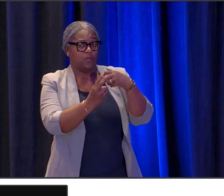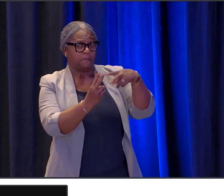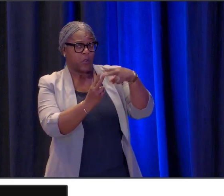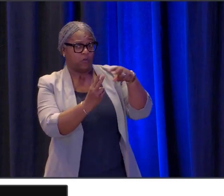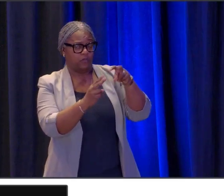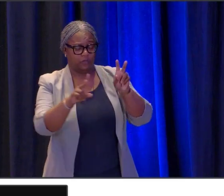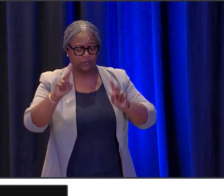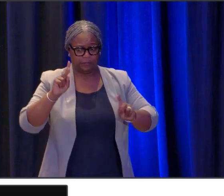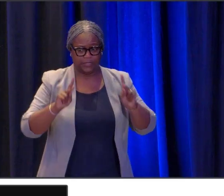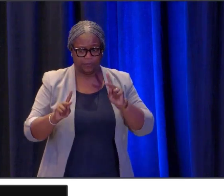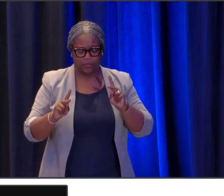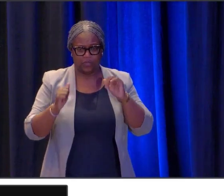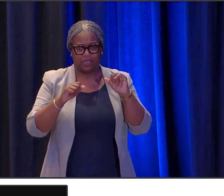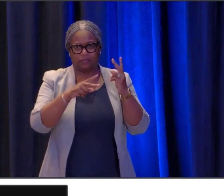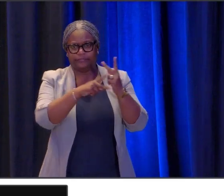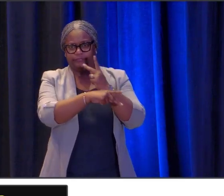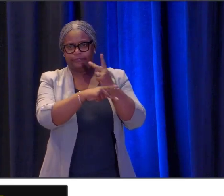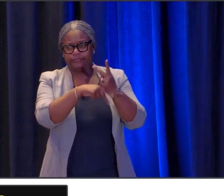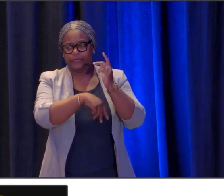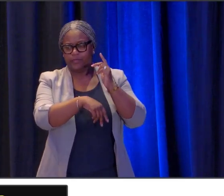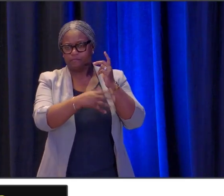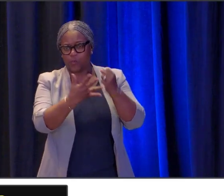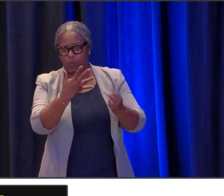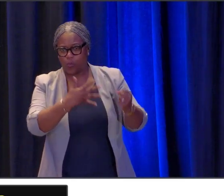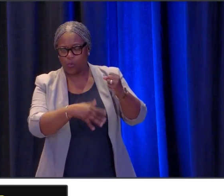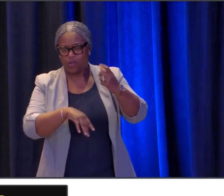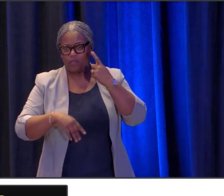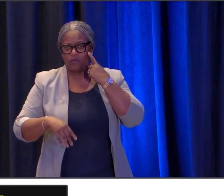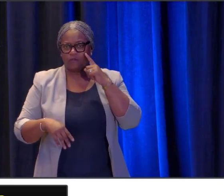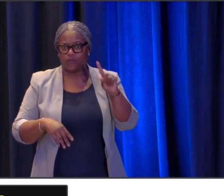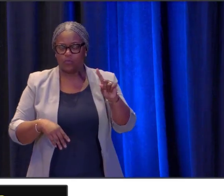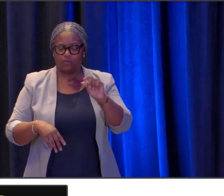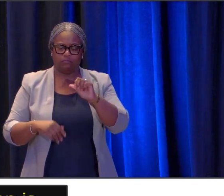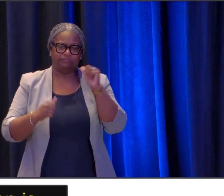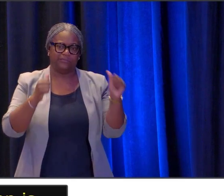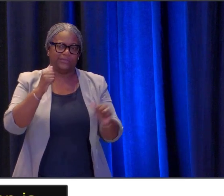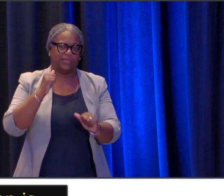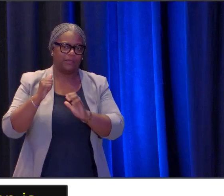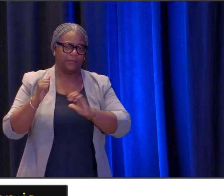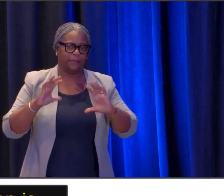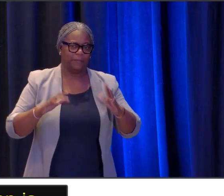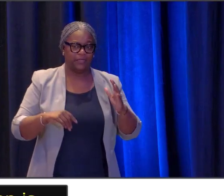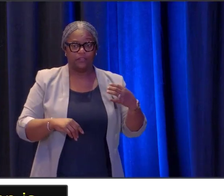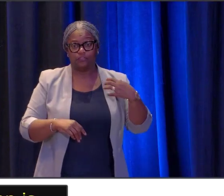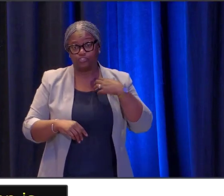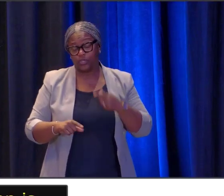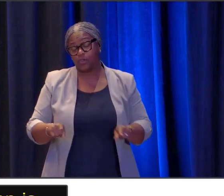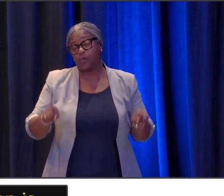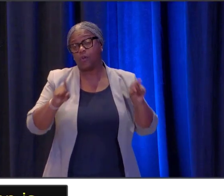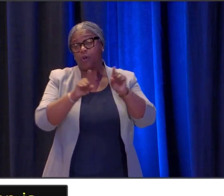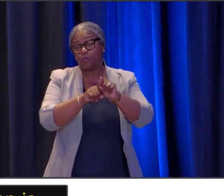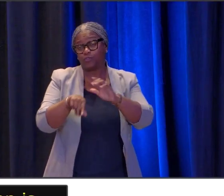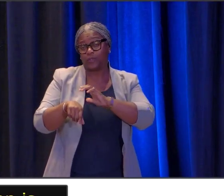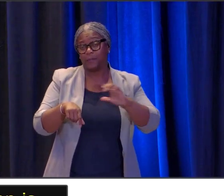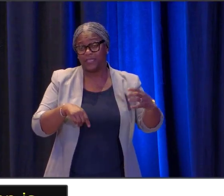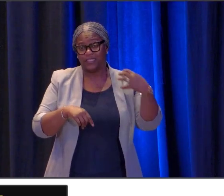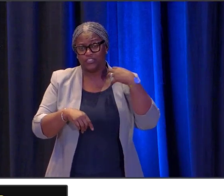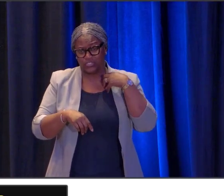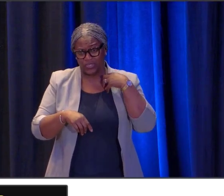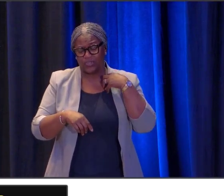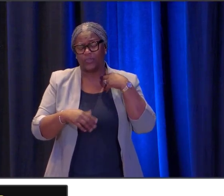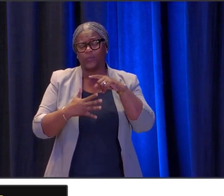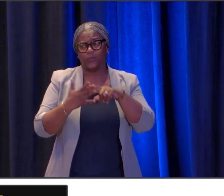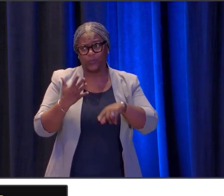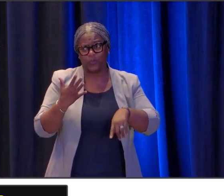we continue to prioritize more support for our subcommittee chairs and our committee chairs. There's so much work to be